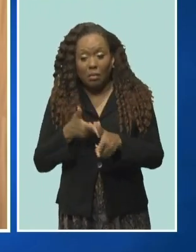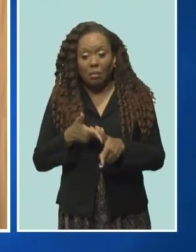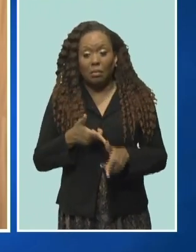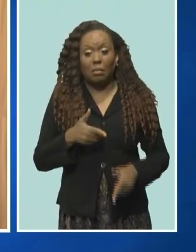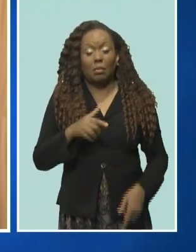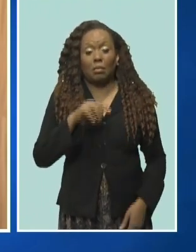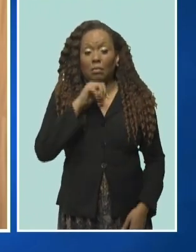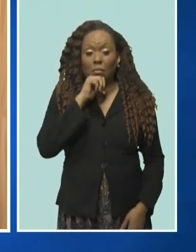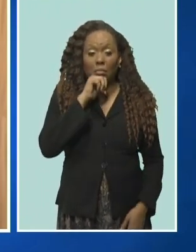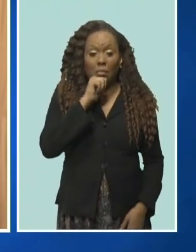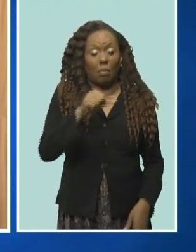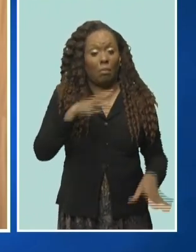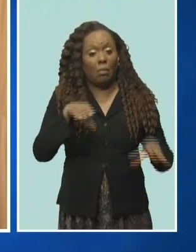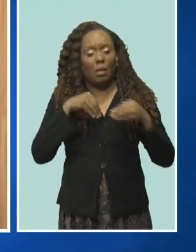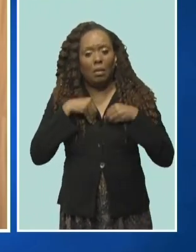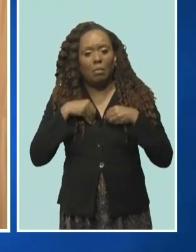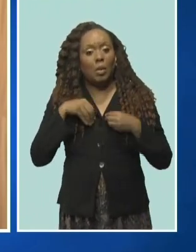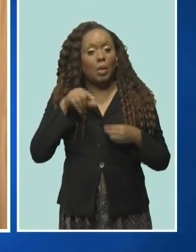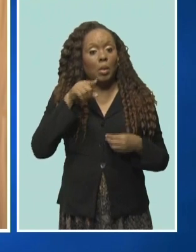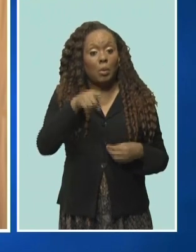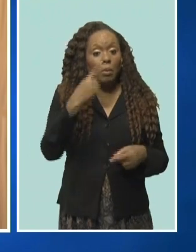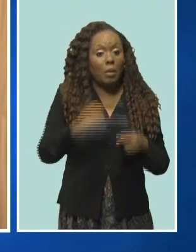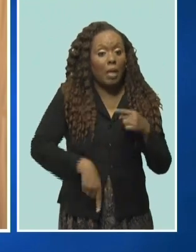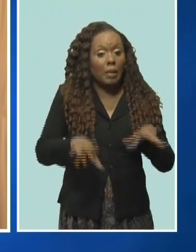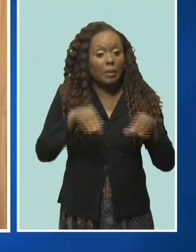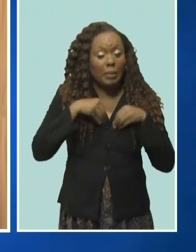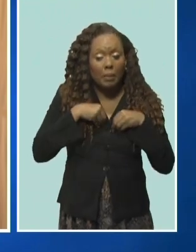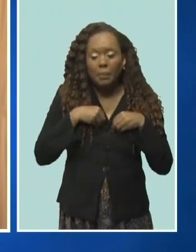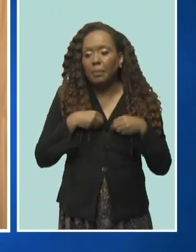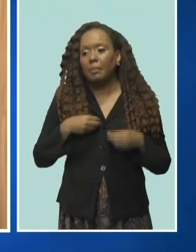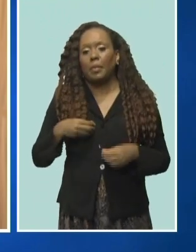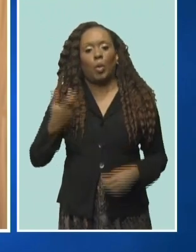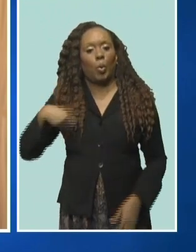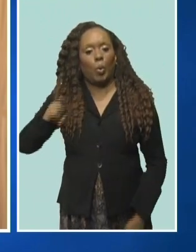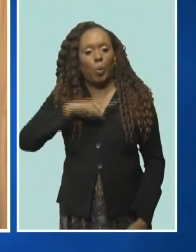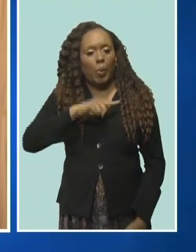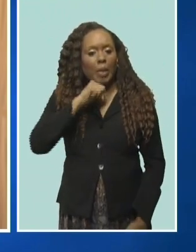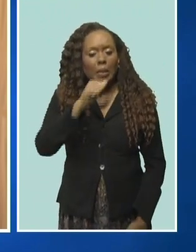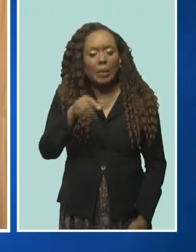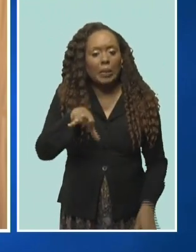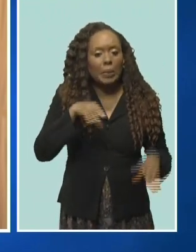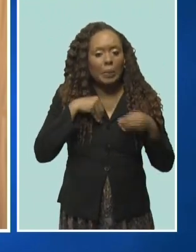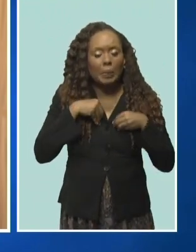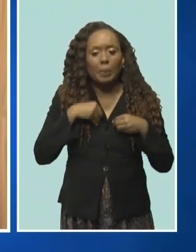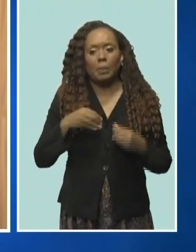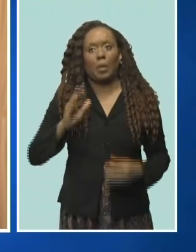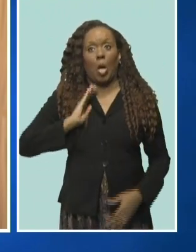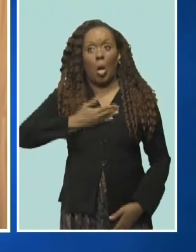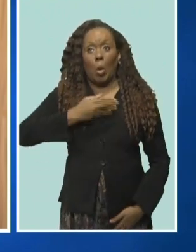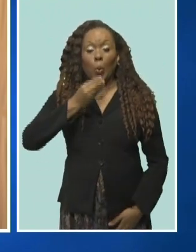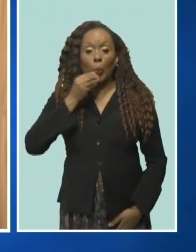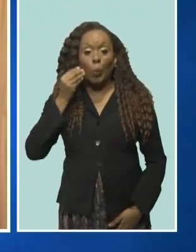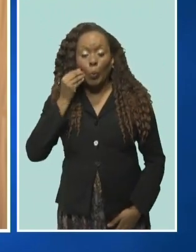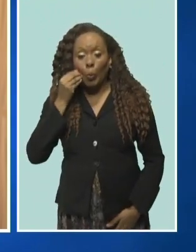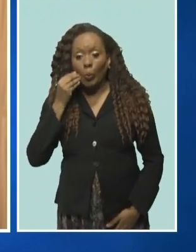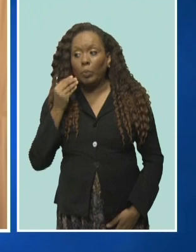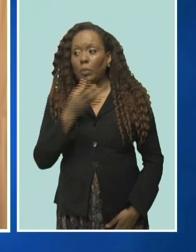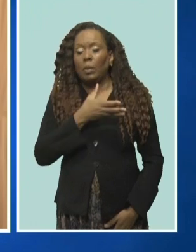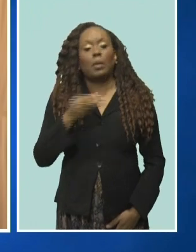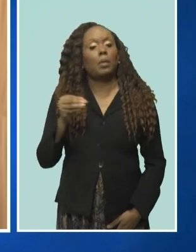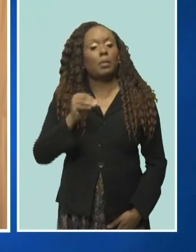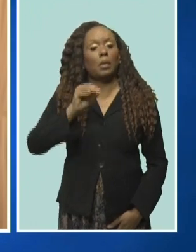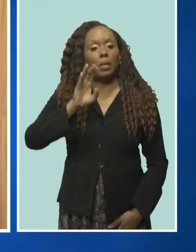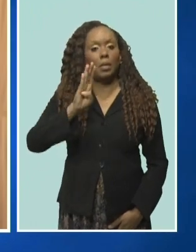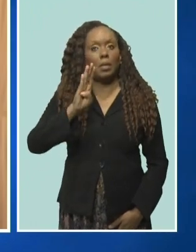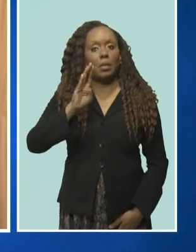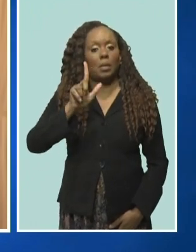enforcement, but across our society, in our institutions, in our homes, and indeed, yes, on our blocks. You